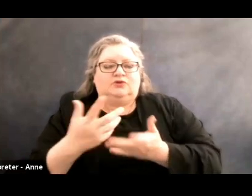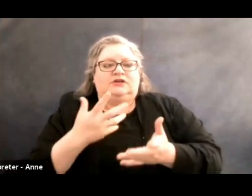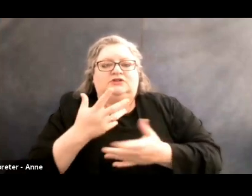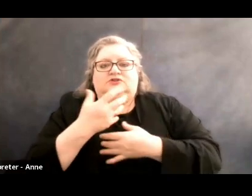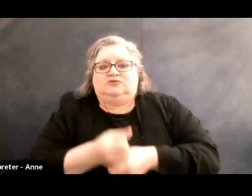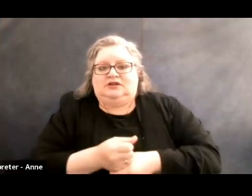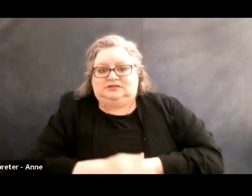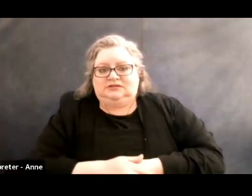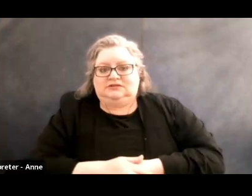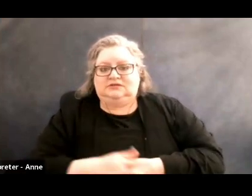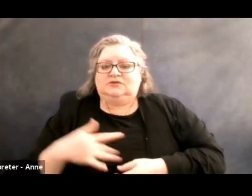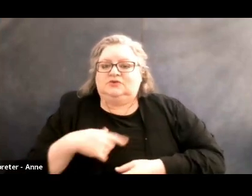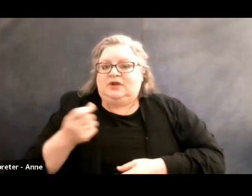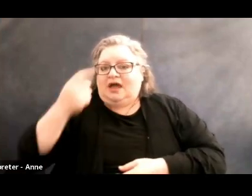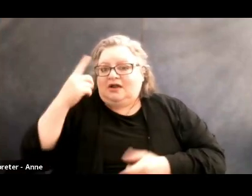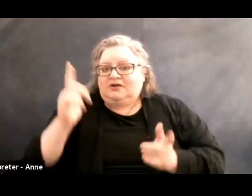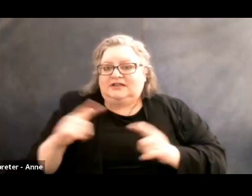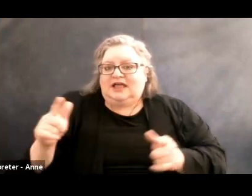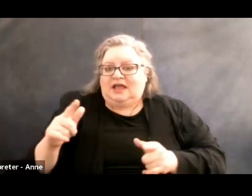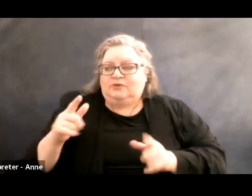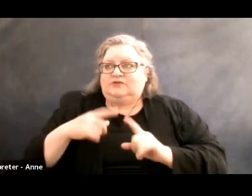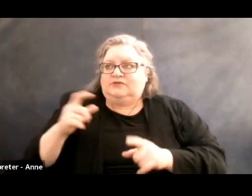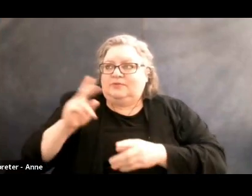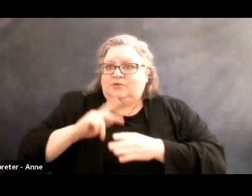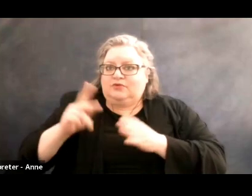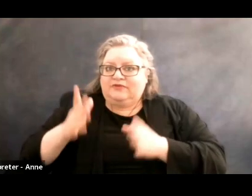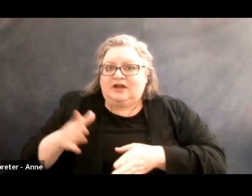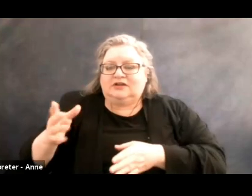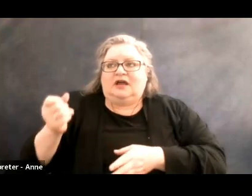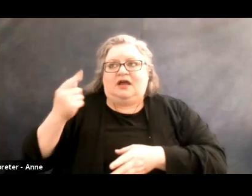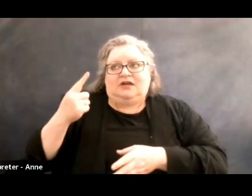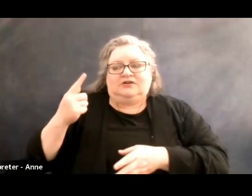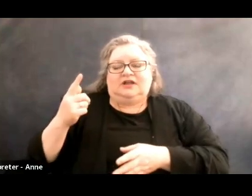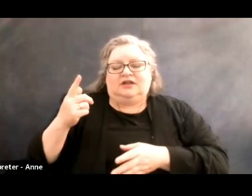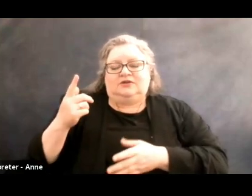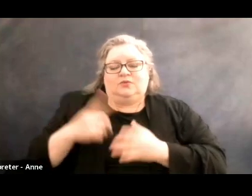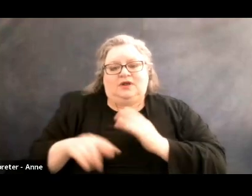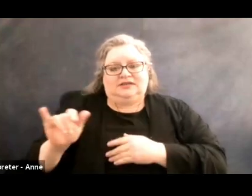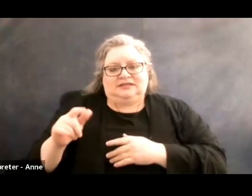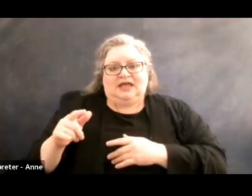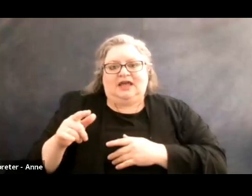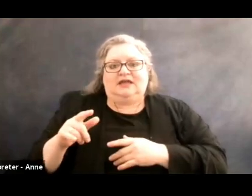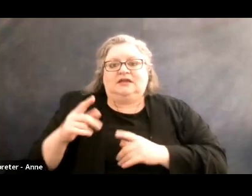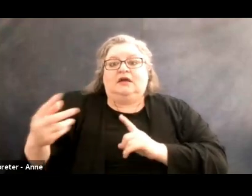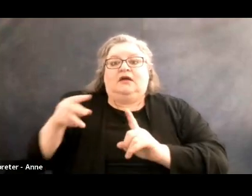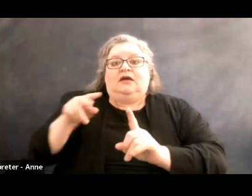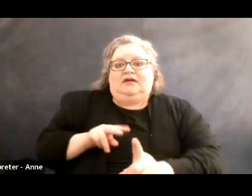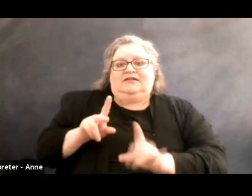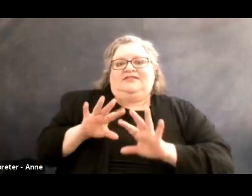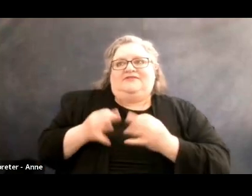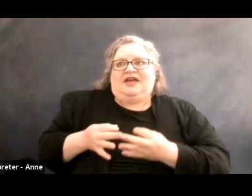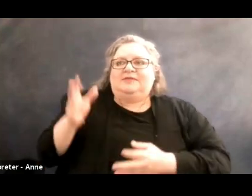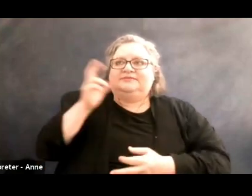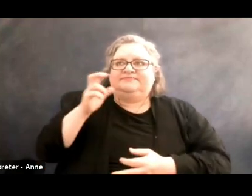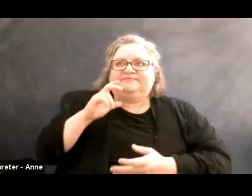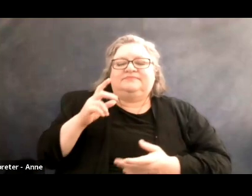trust. We understand the language of the professionals, and we understand what it's like to be this family member in crisis.